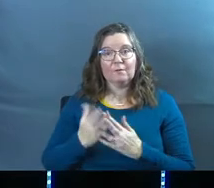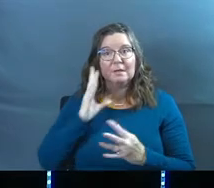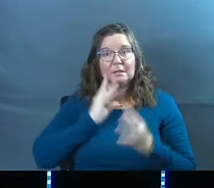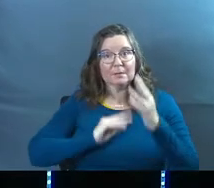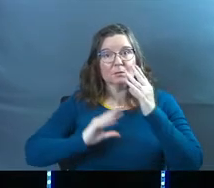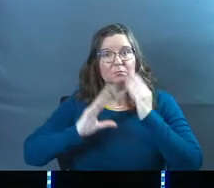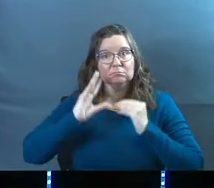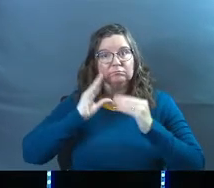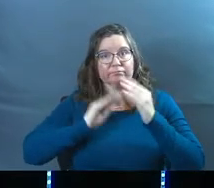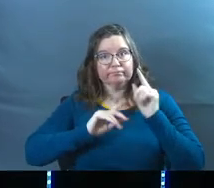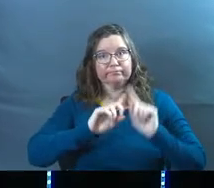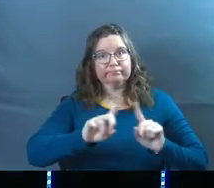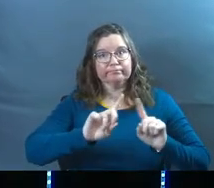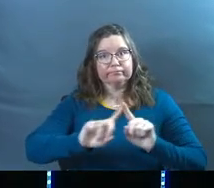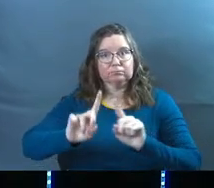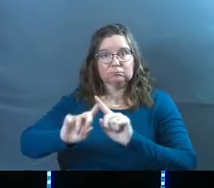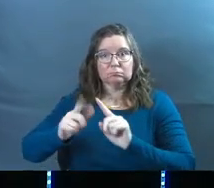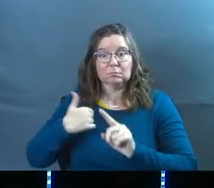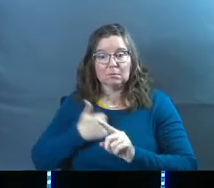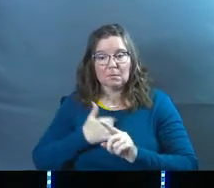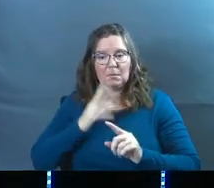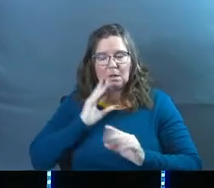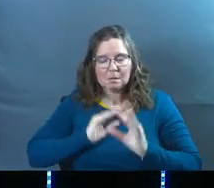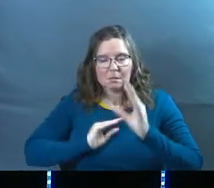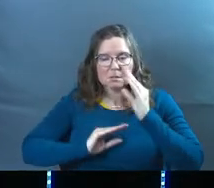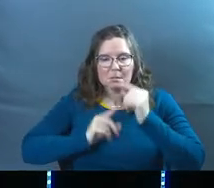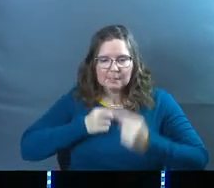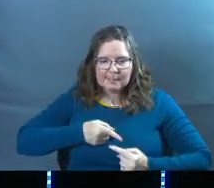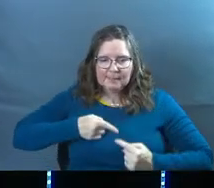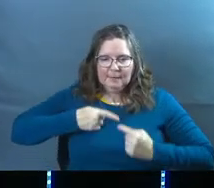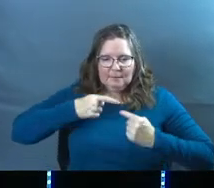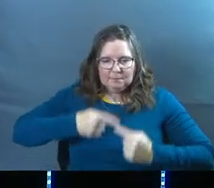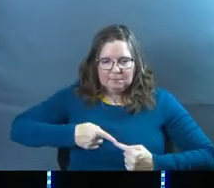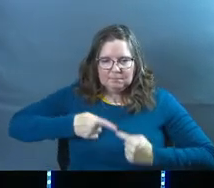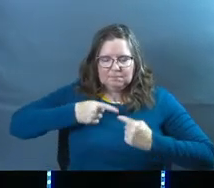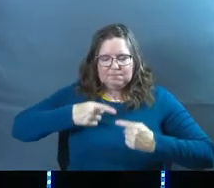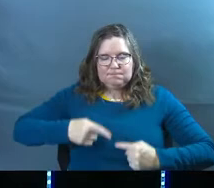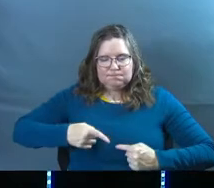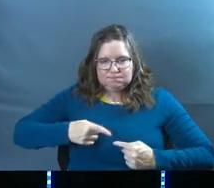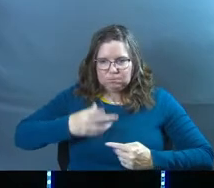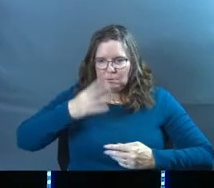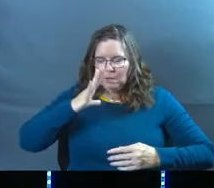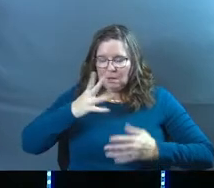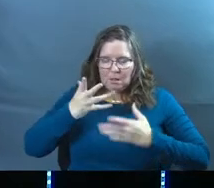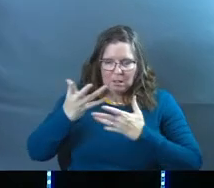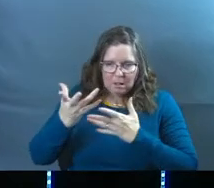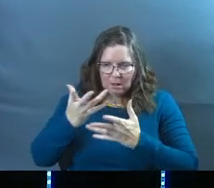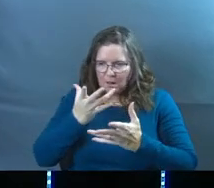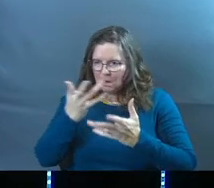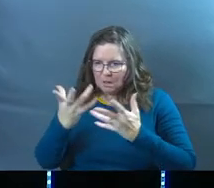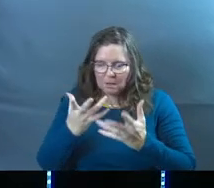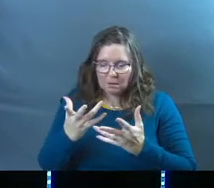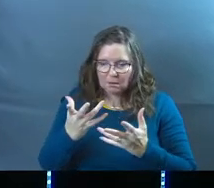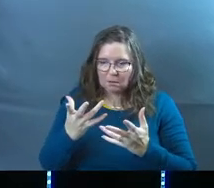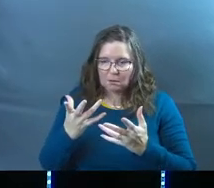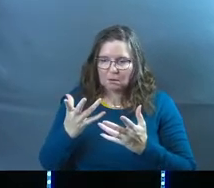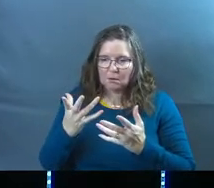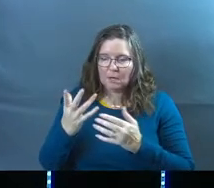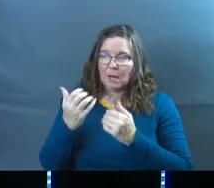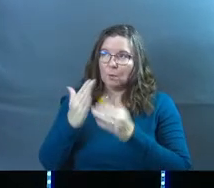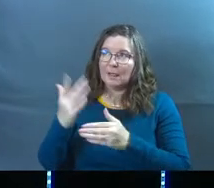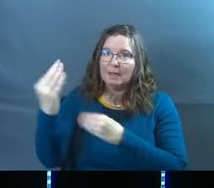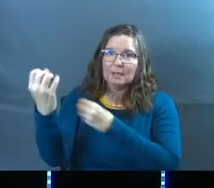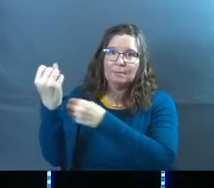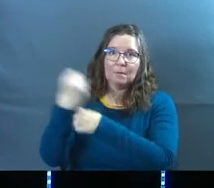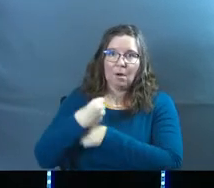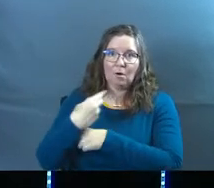stuff. And the stuff that we've been through and the wrestling that we've done with God, we've came out and we let him conquer